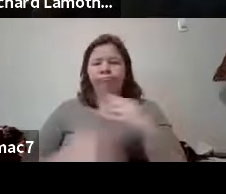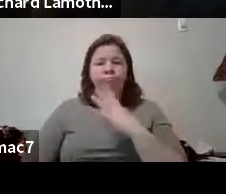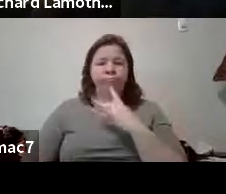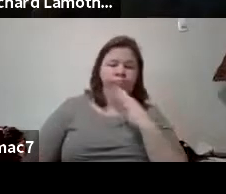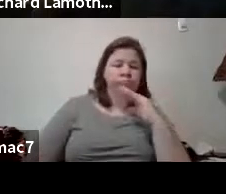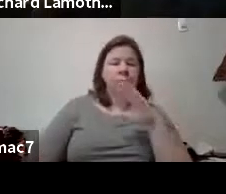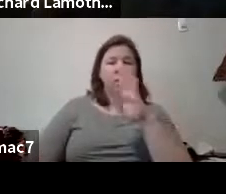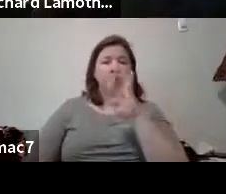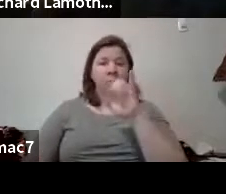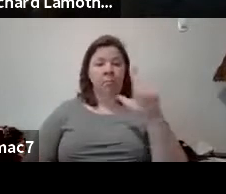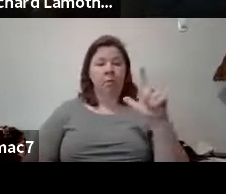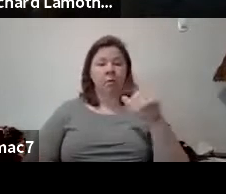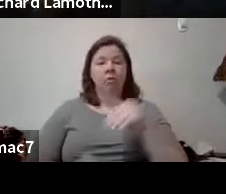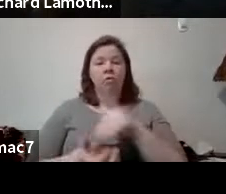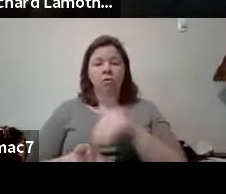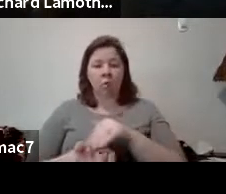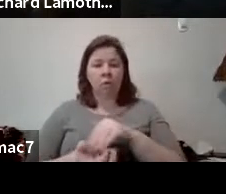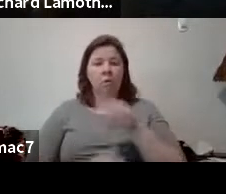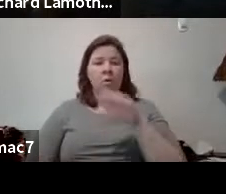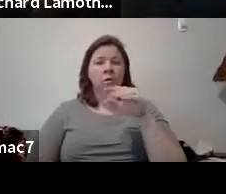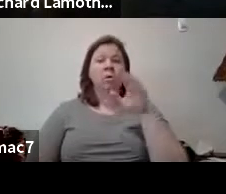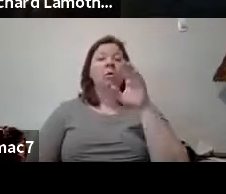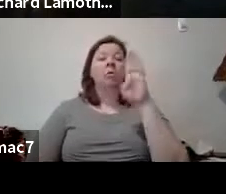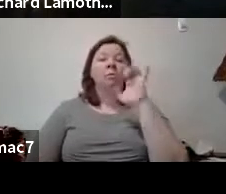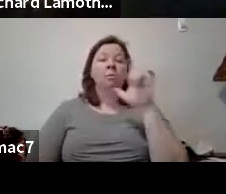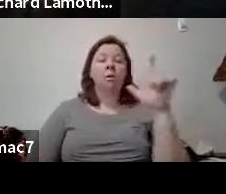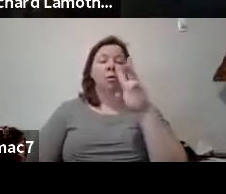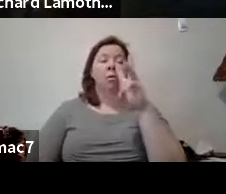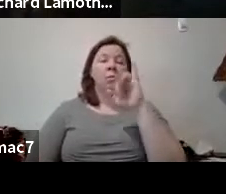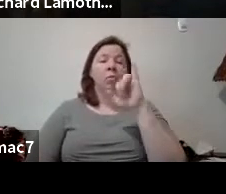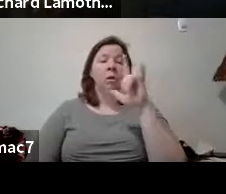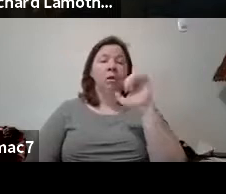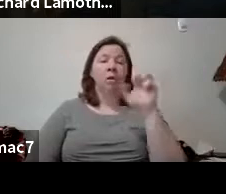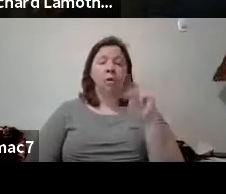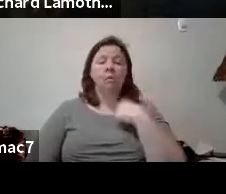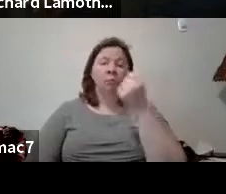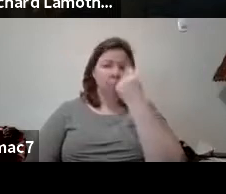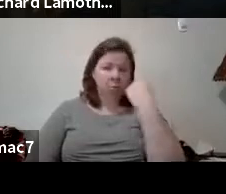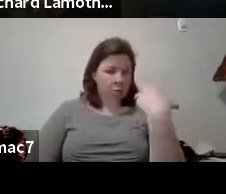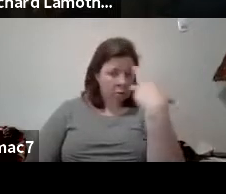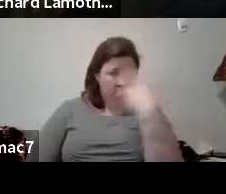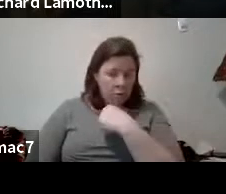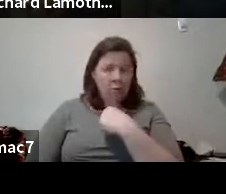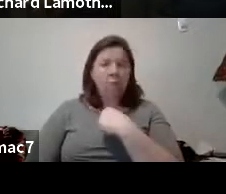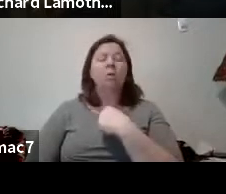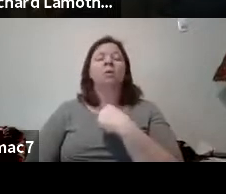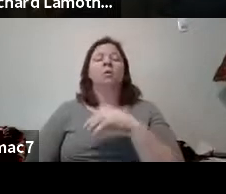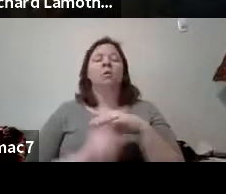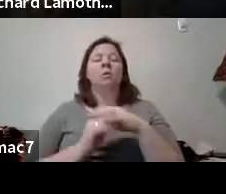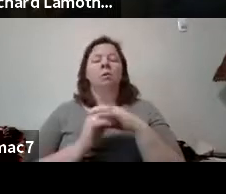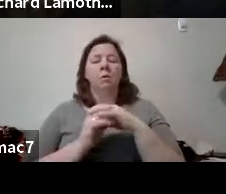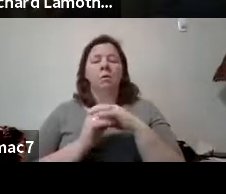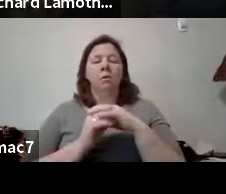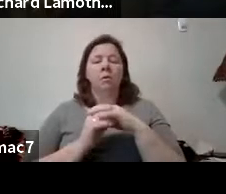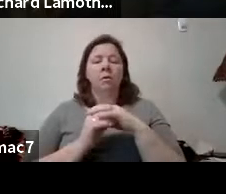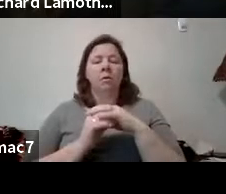Dr. Bill Williams, it's good, I understand well. It's a beautiful panel we have